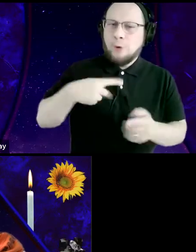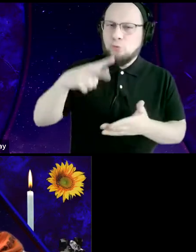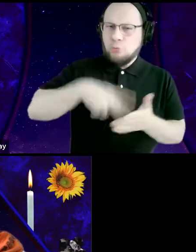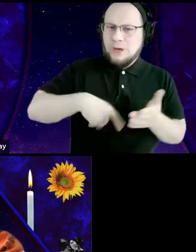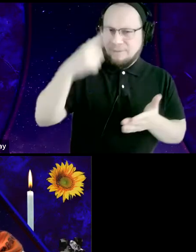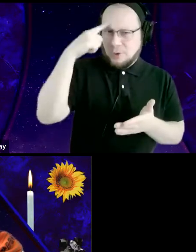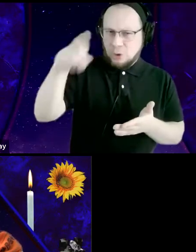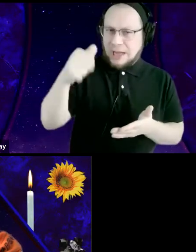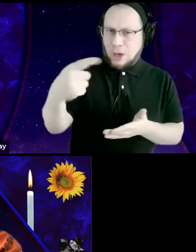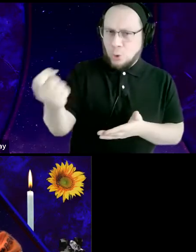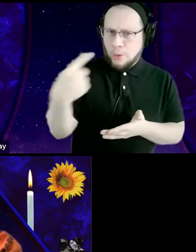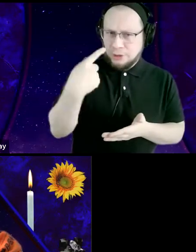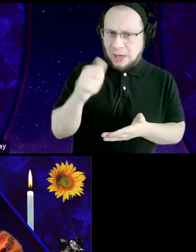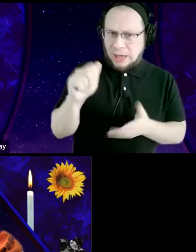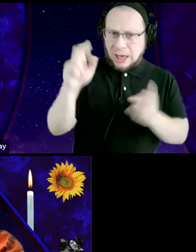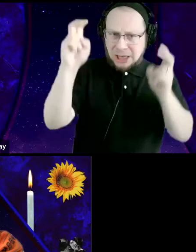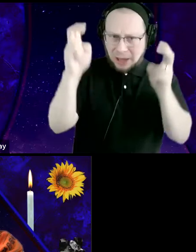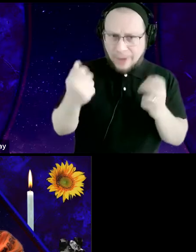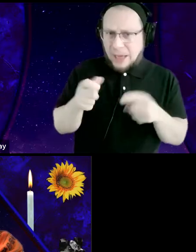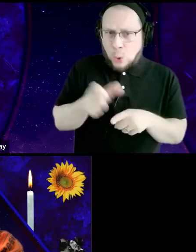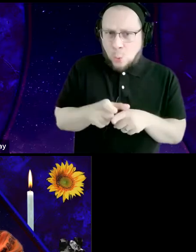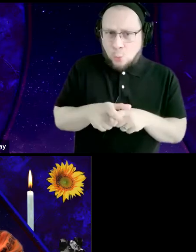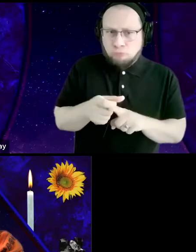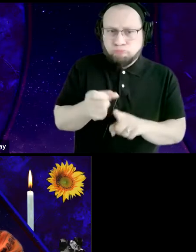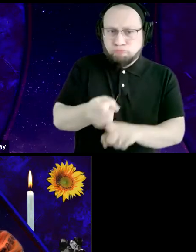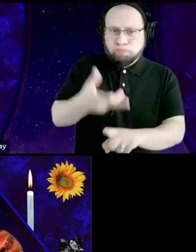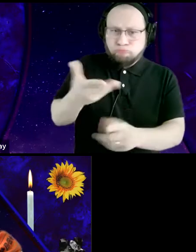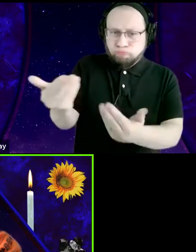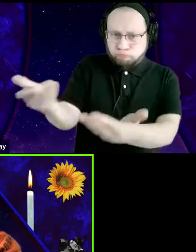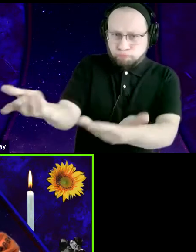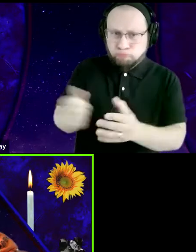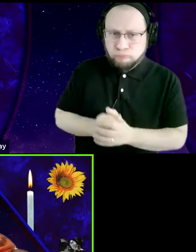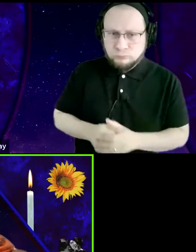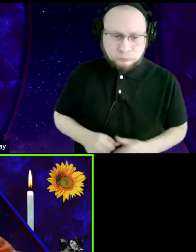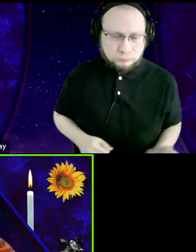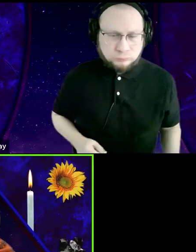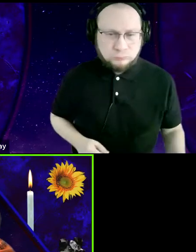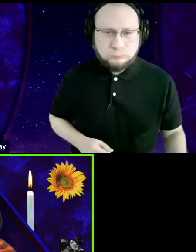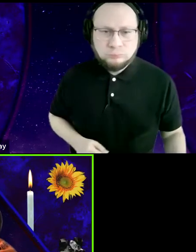any question, any word that you want to invoke?